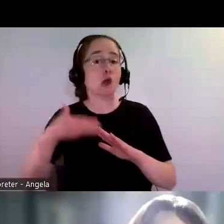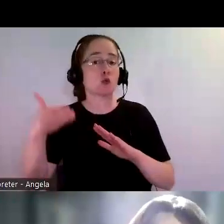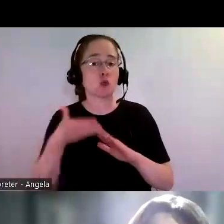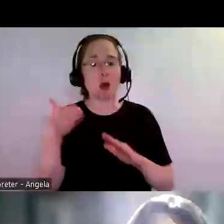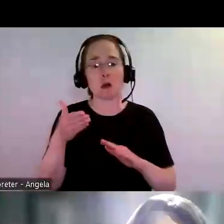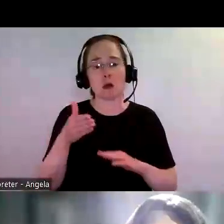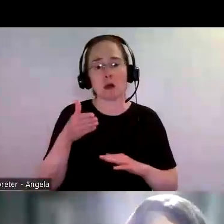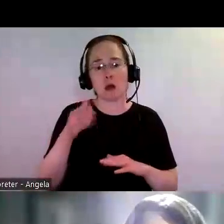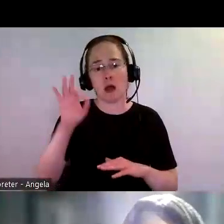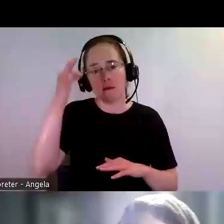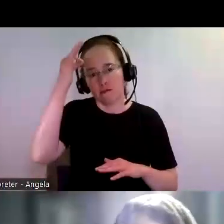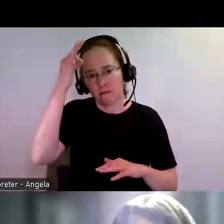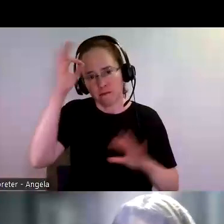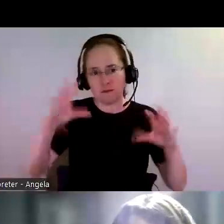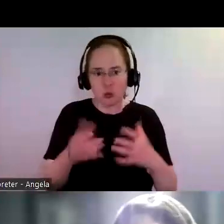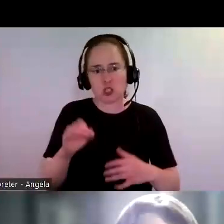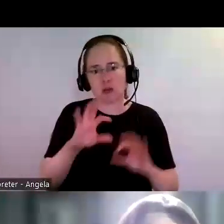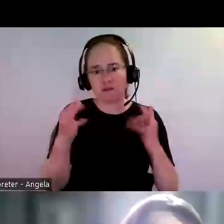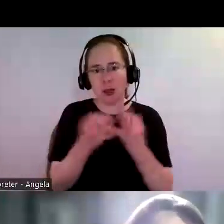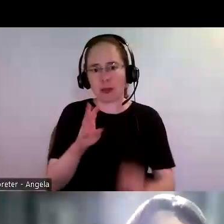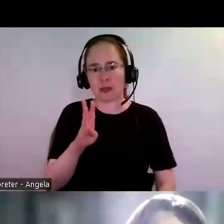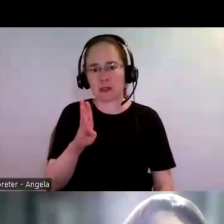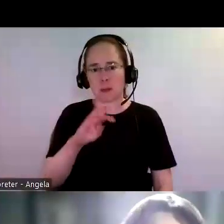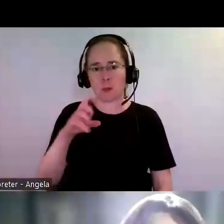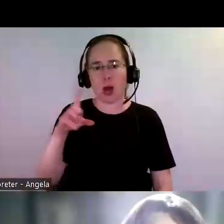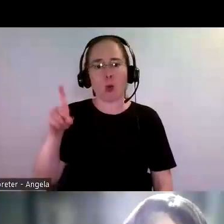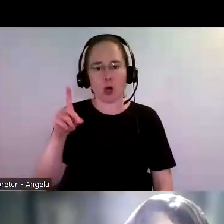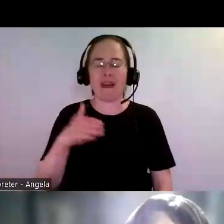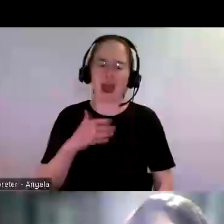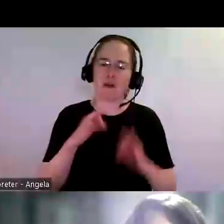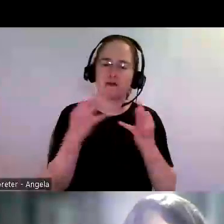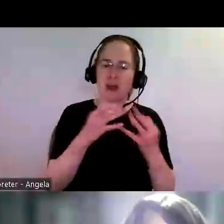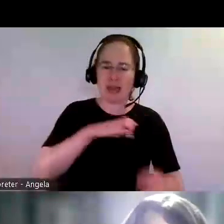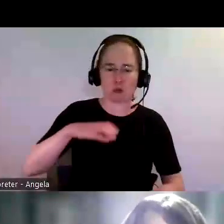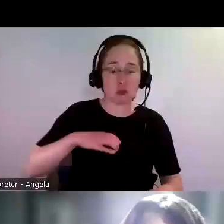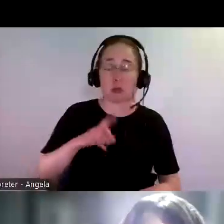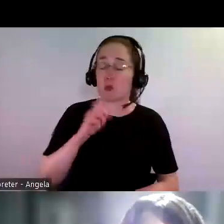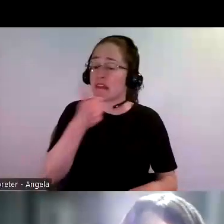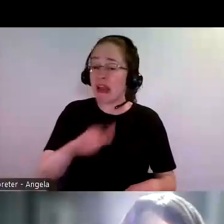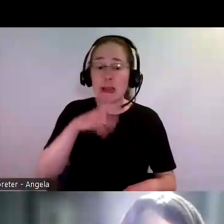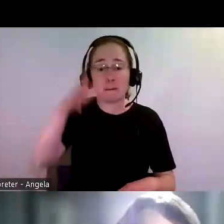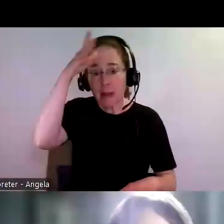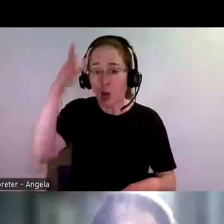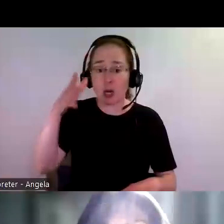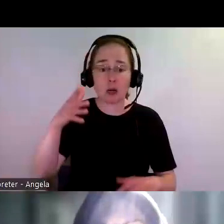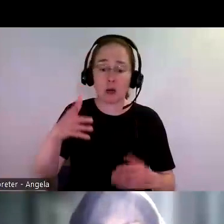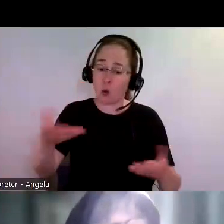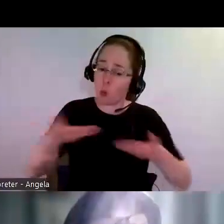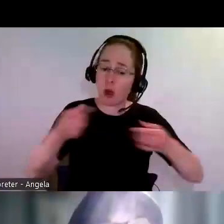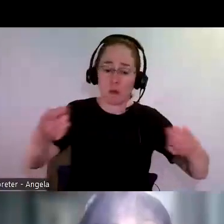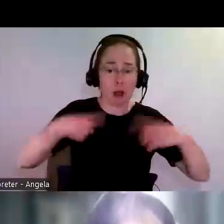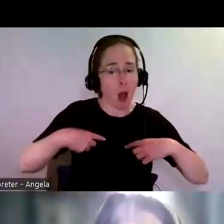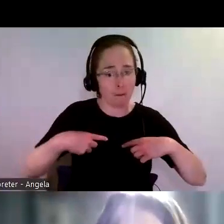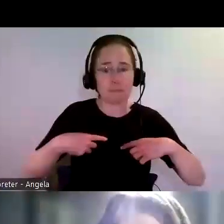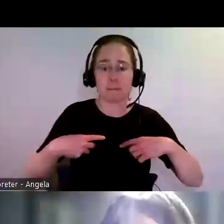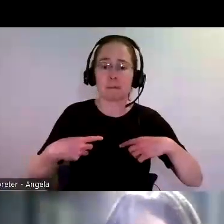of Families Broward. We have this Family Advisory Council, and any parent is in Broward County is welcome to come in